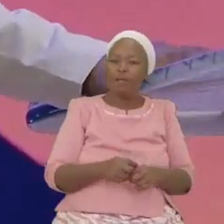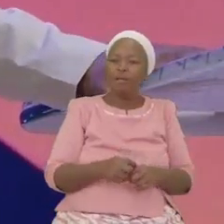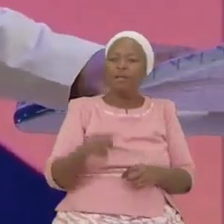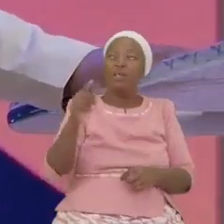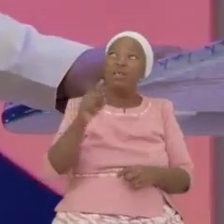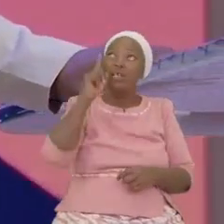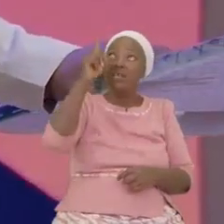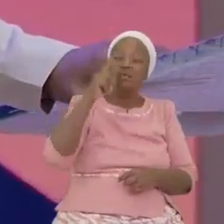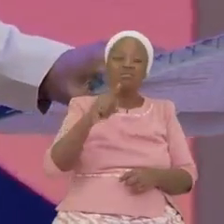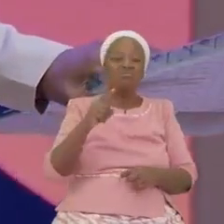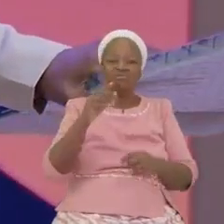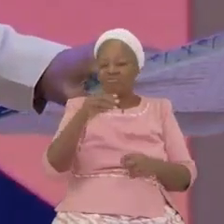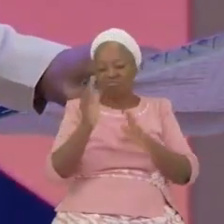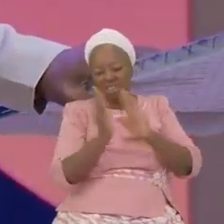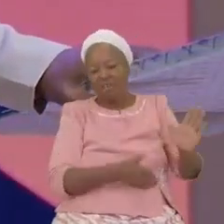rejects none.